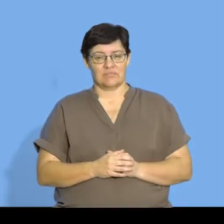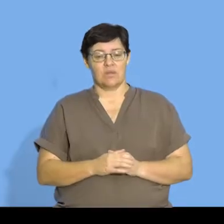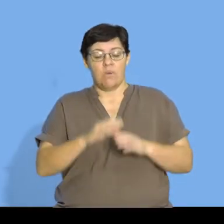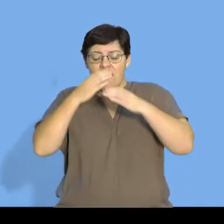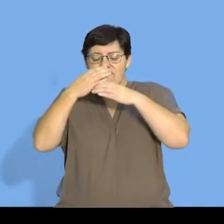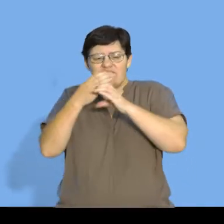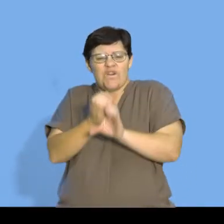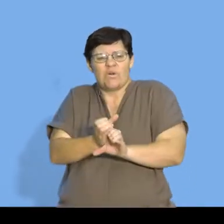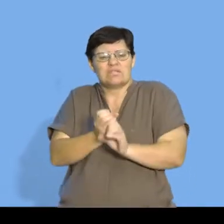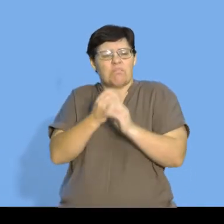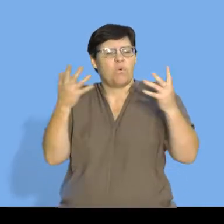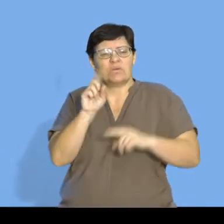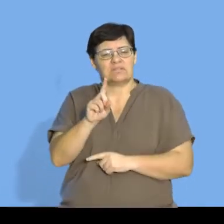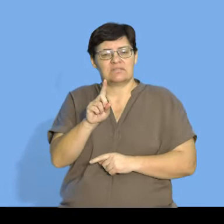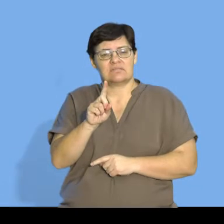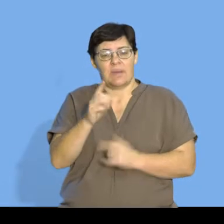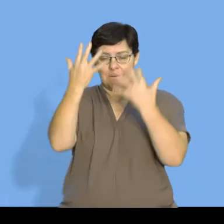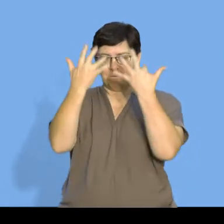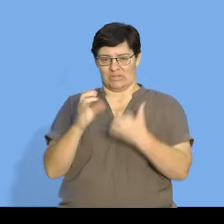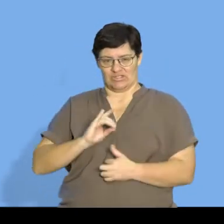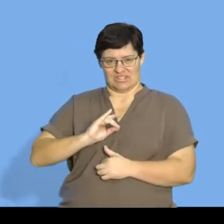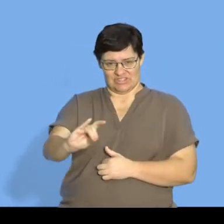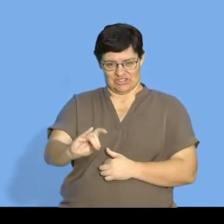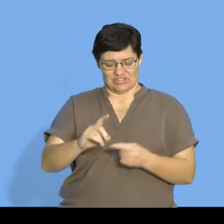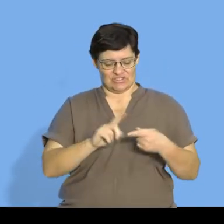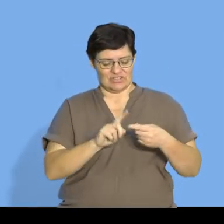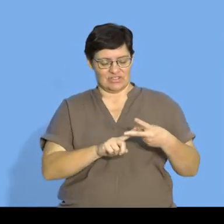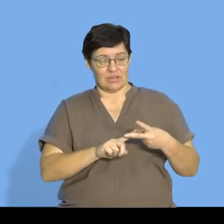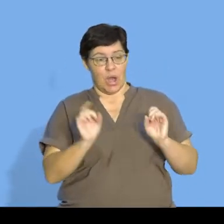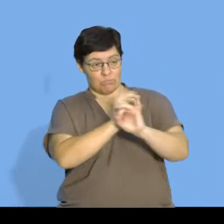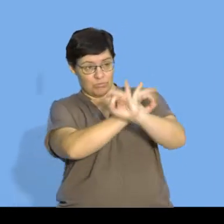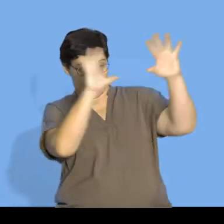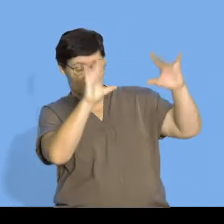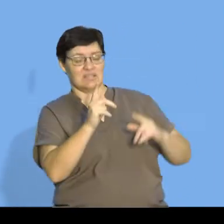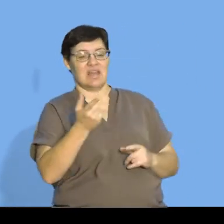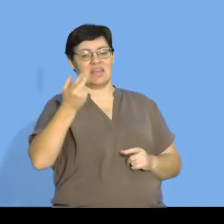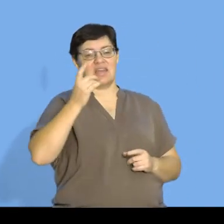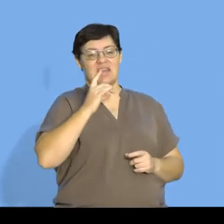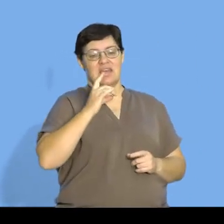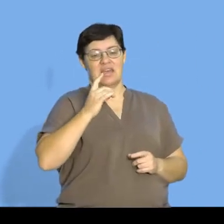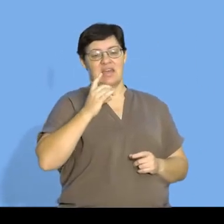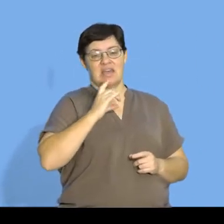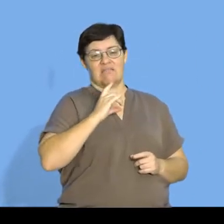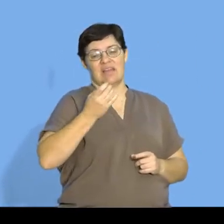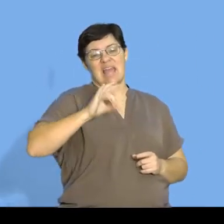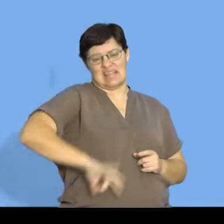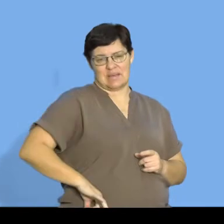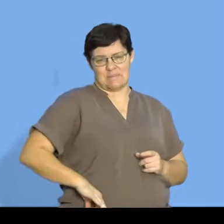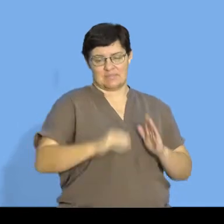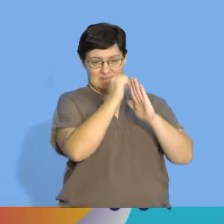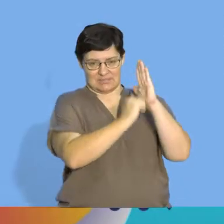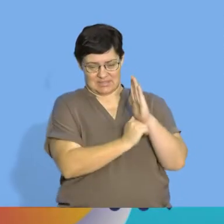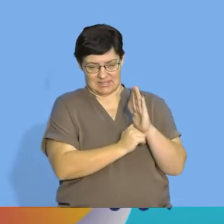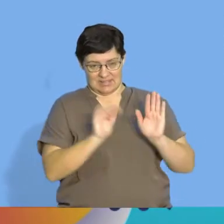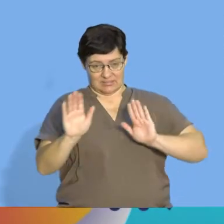The question focused on the cash budget and the projected income statement. In other words, you